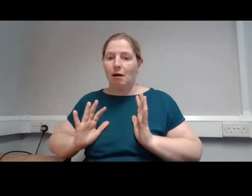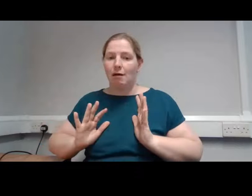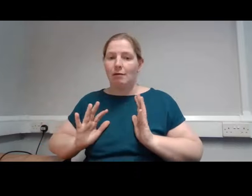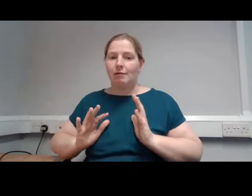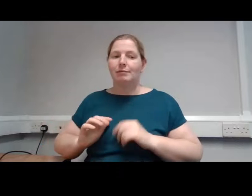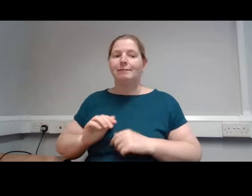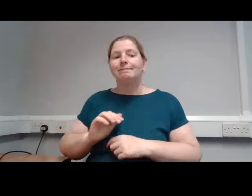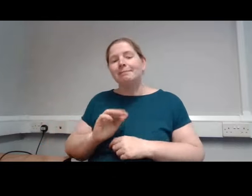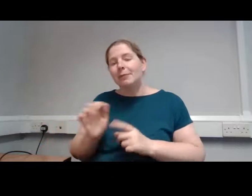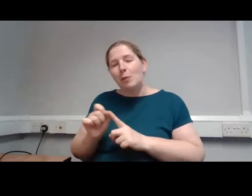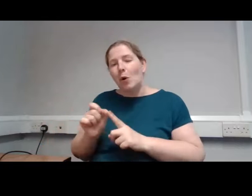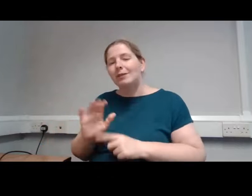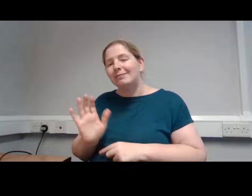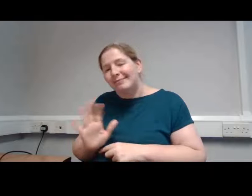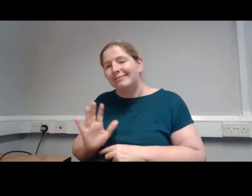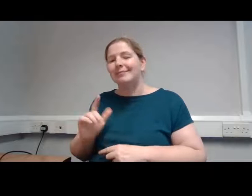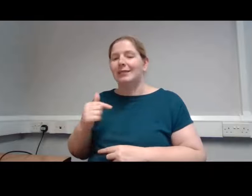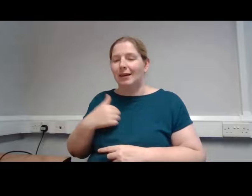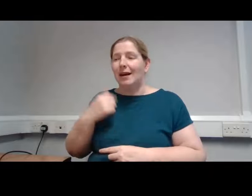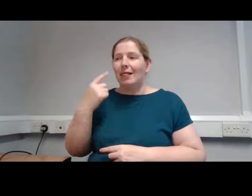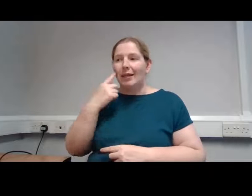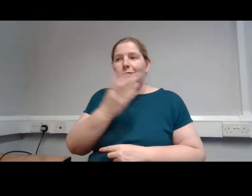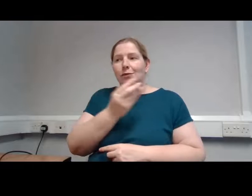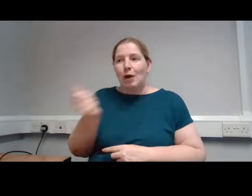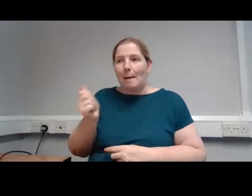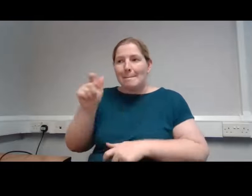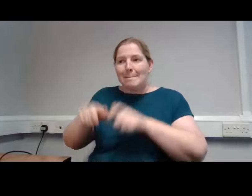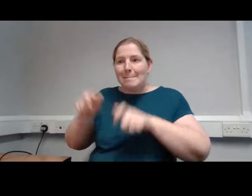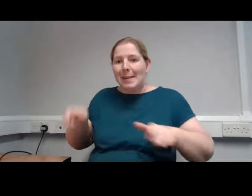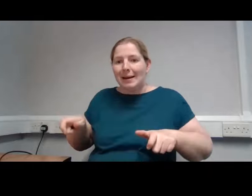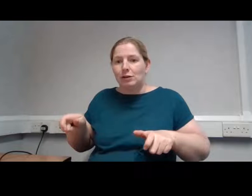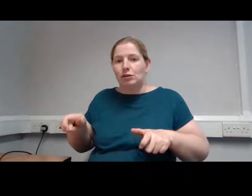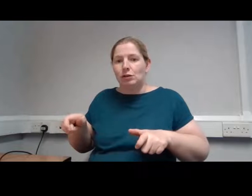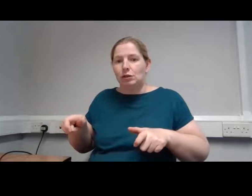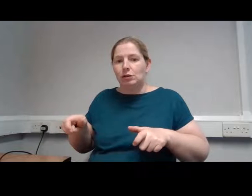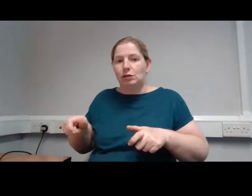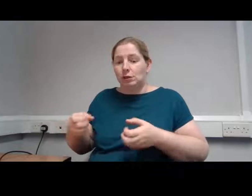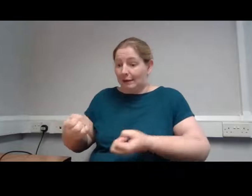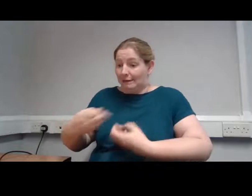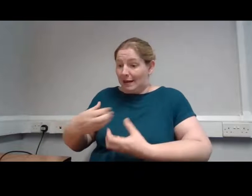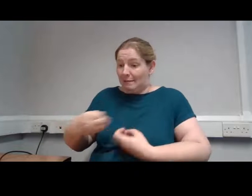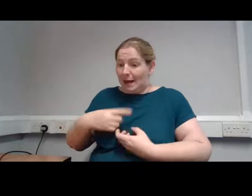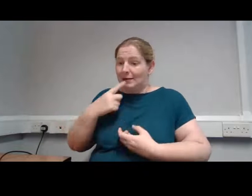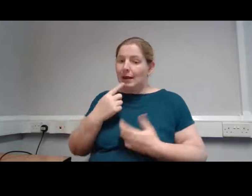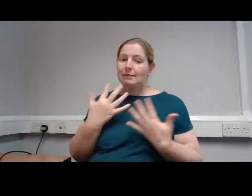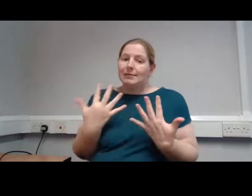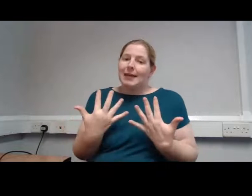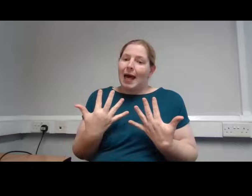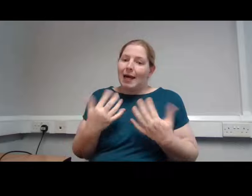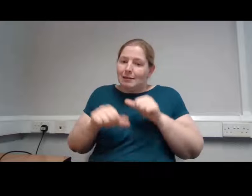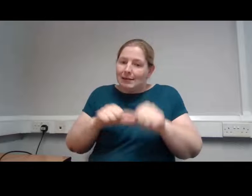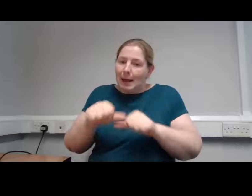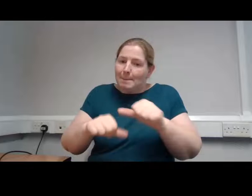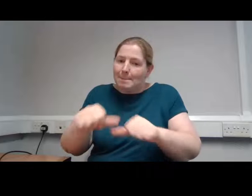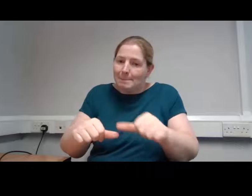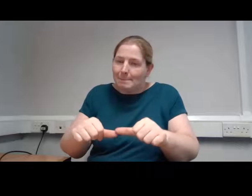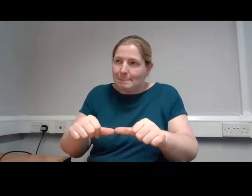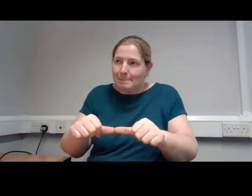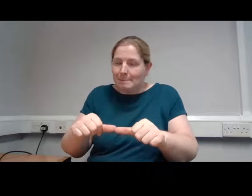Yeah, and I think some patients have fed back to us with the 10 footsteps